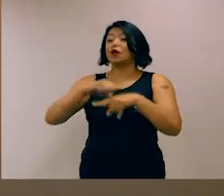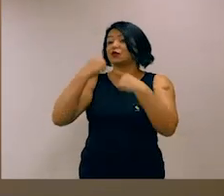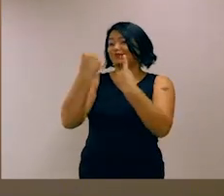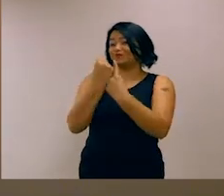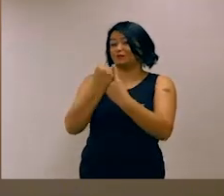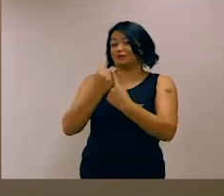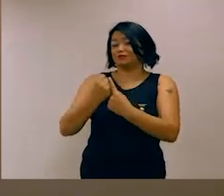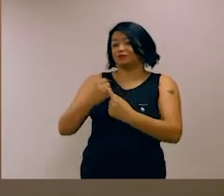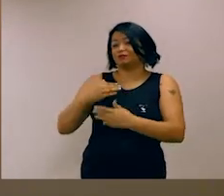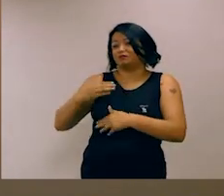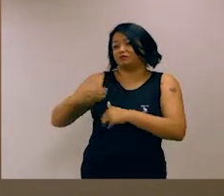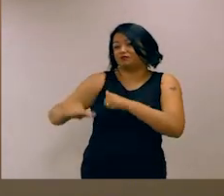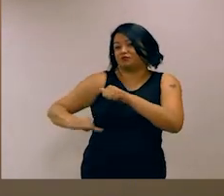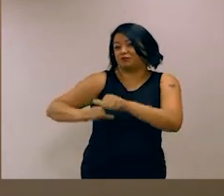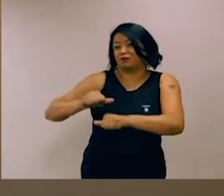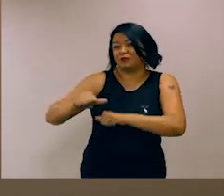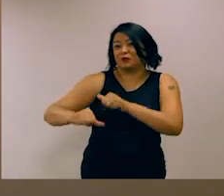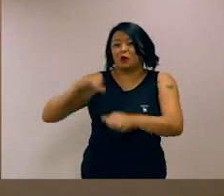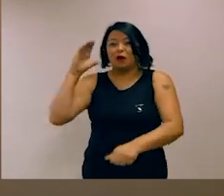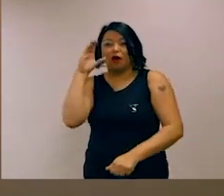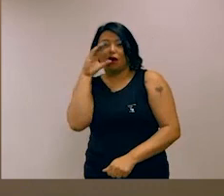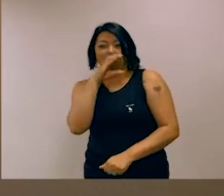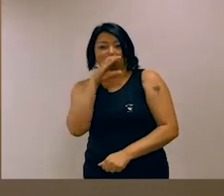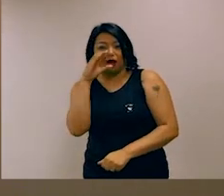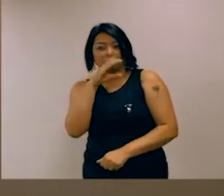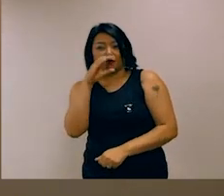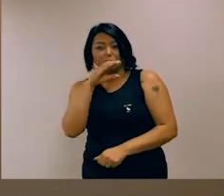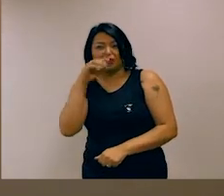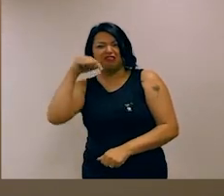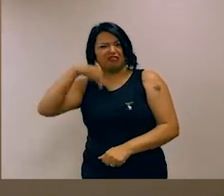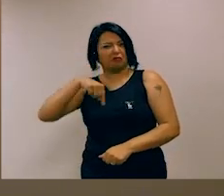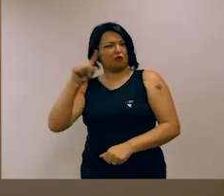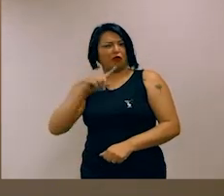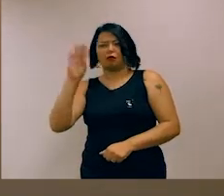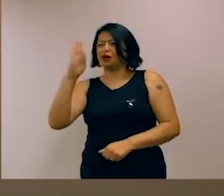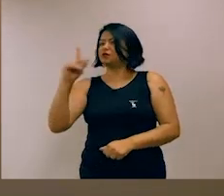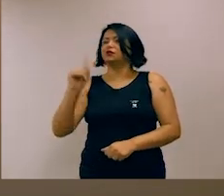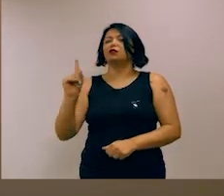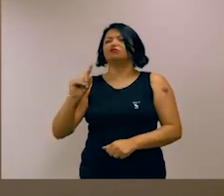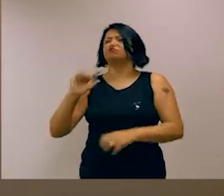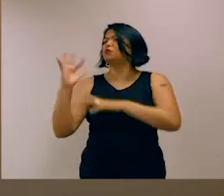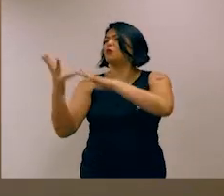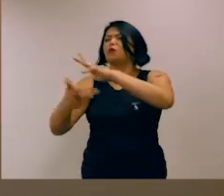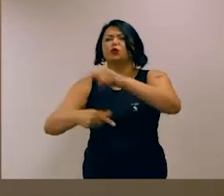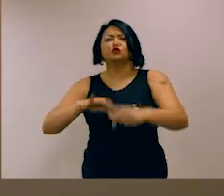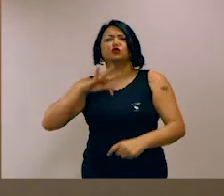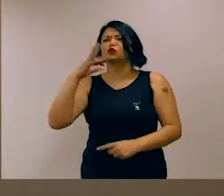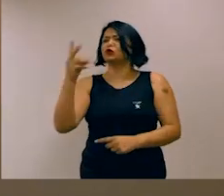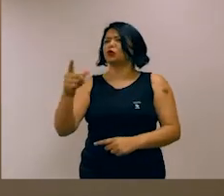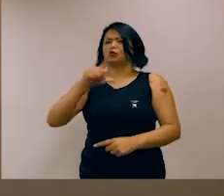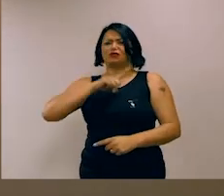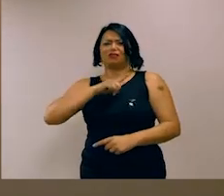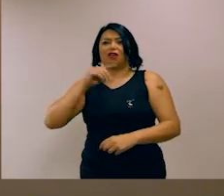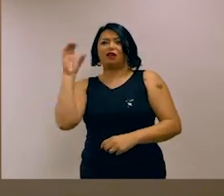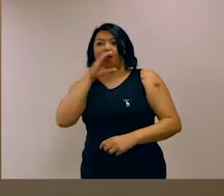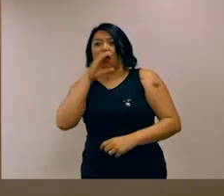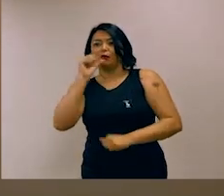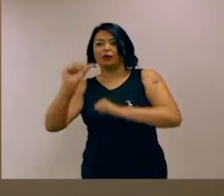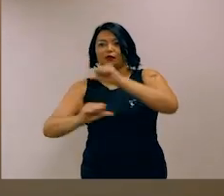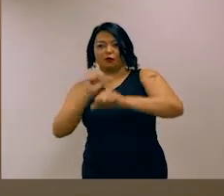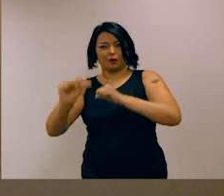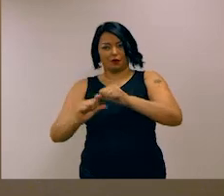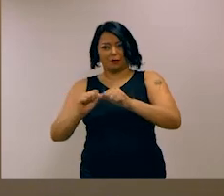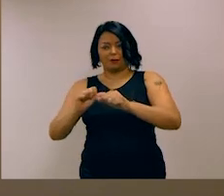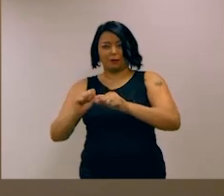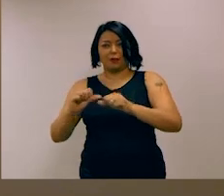society is going through an accelerated process of transformation, not only in Brazil, but all over the world.